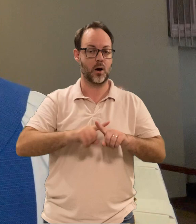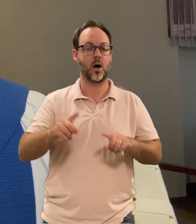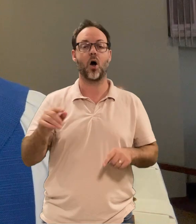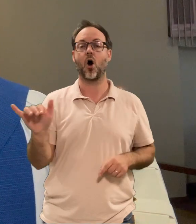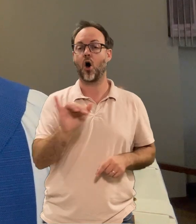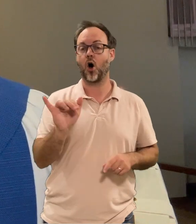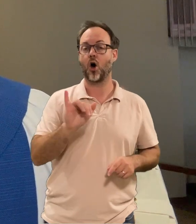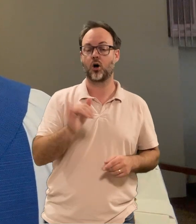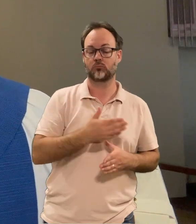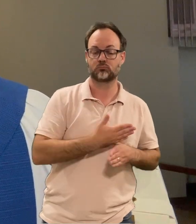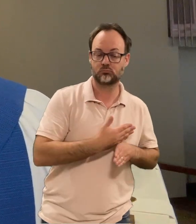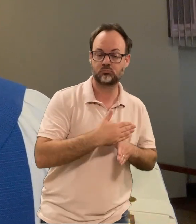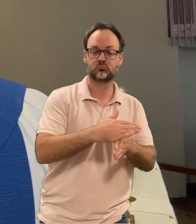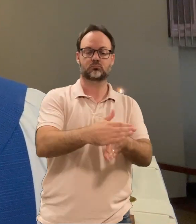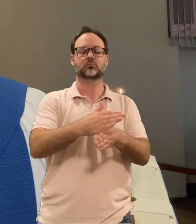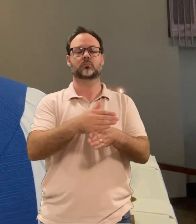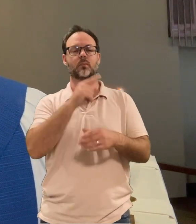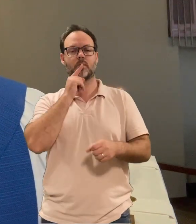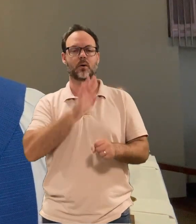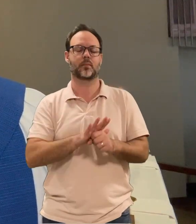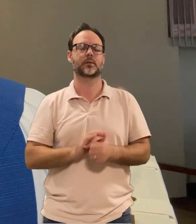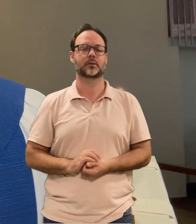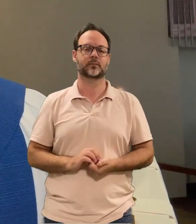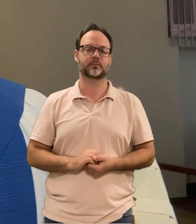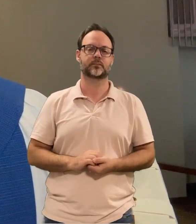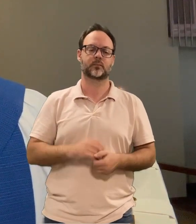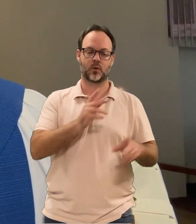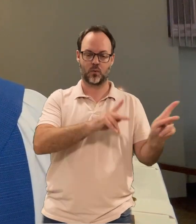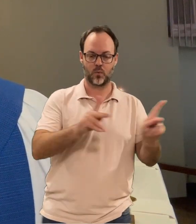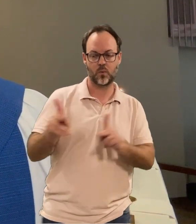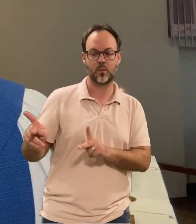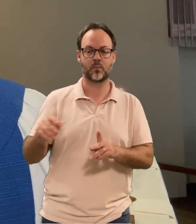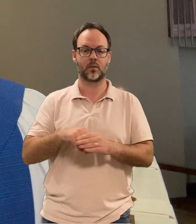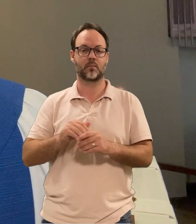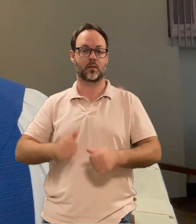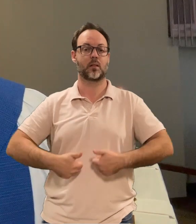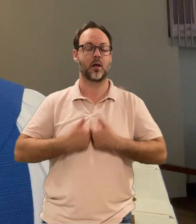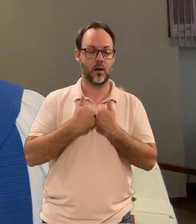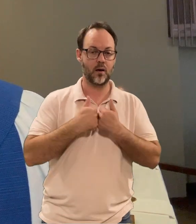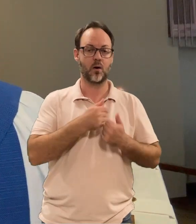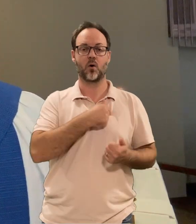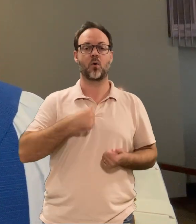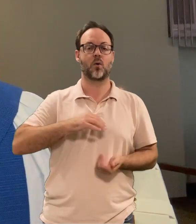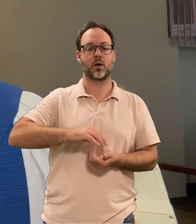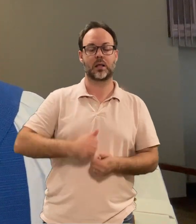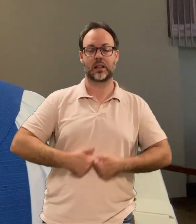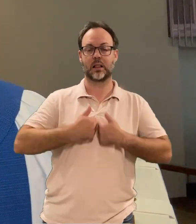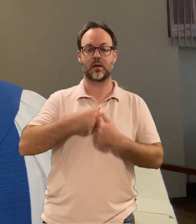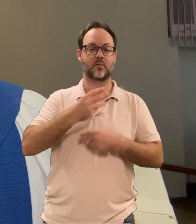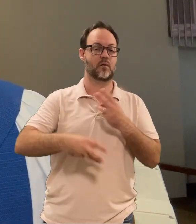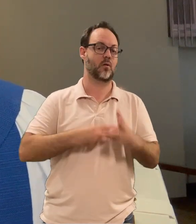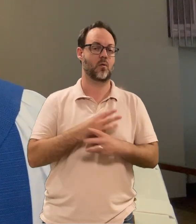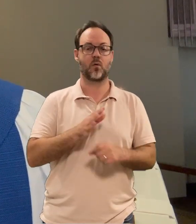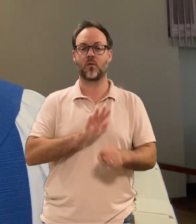but you can also share these promises with the people in your life.